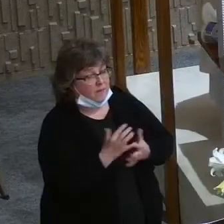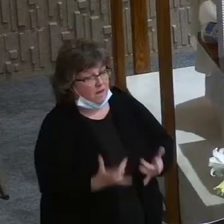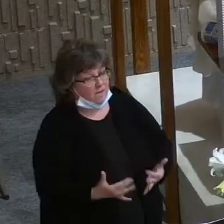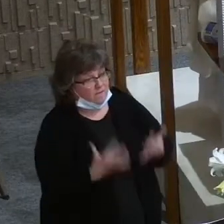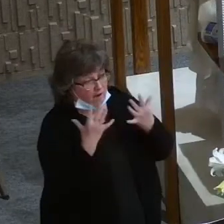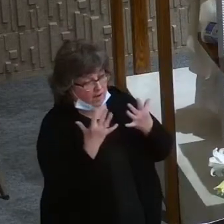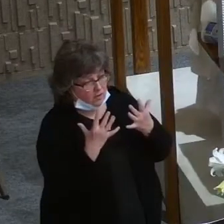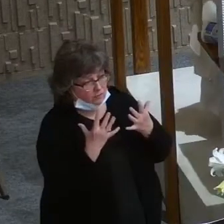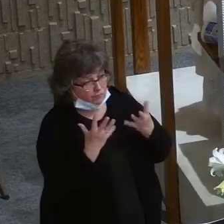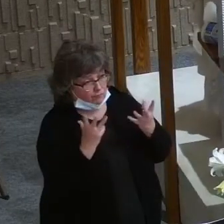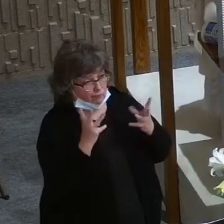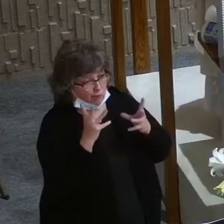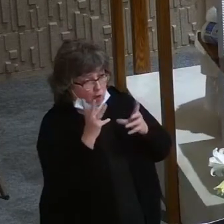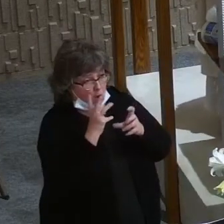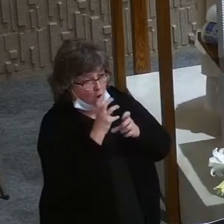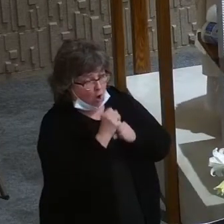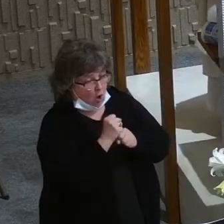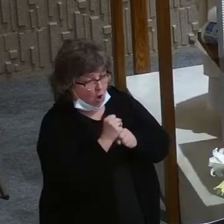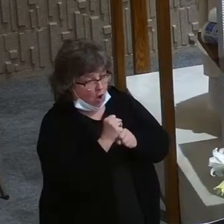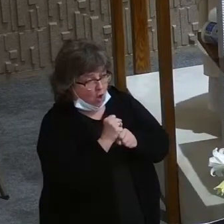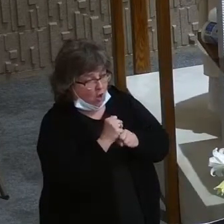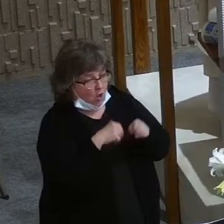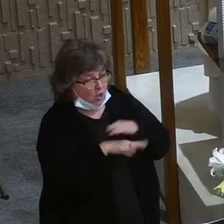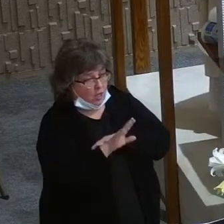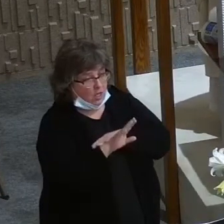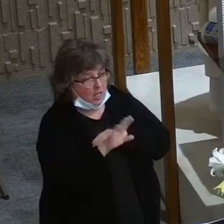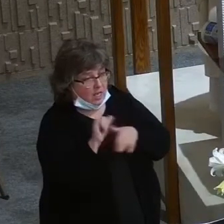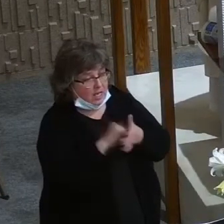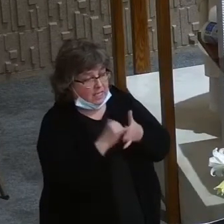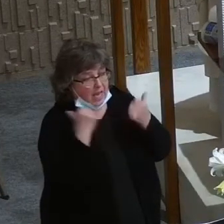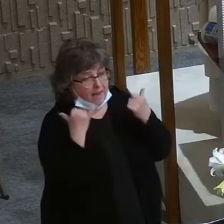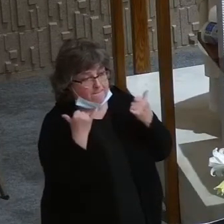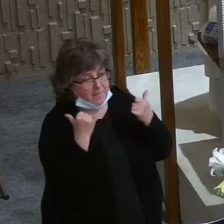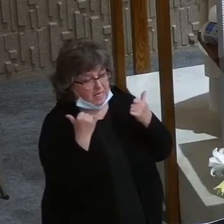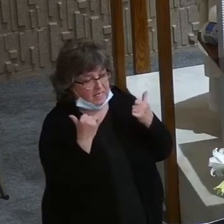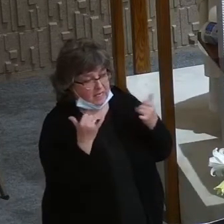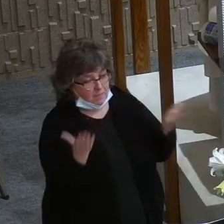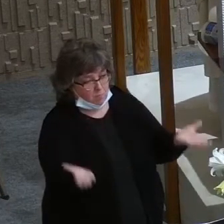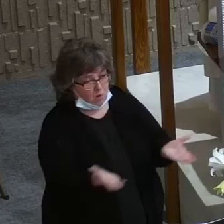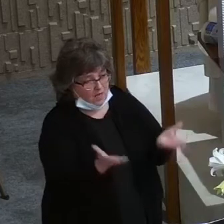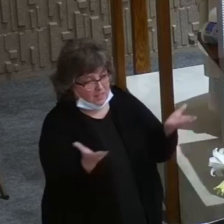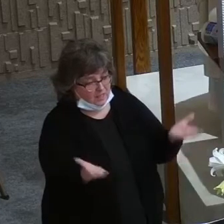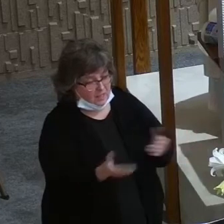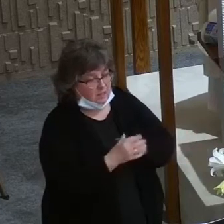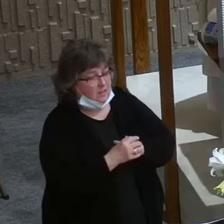Fire consumes what's in its immediate presence.